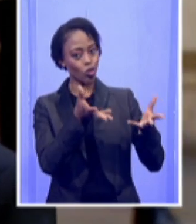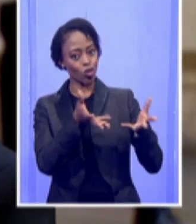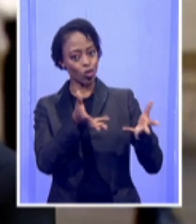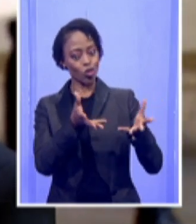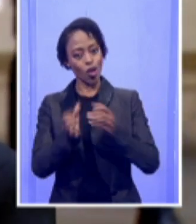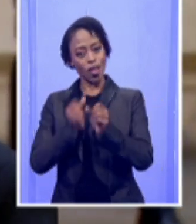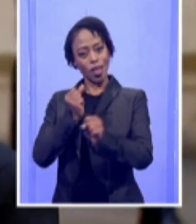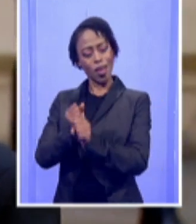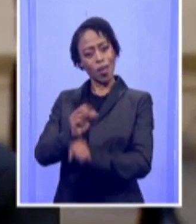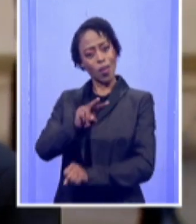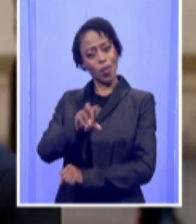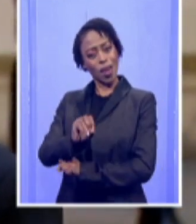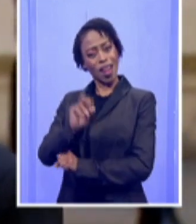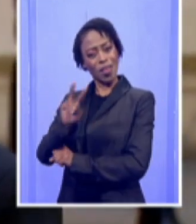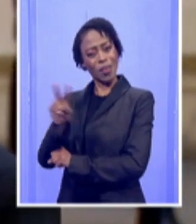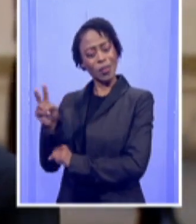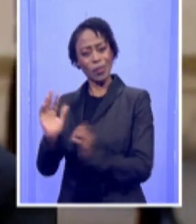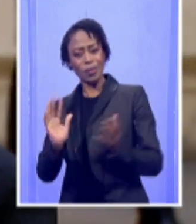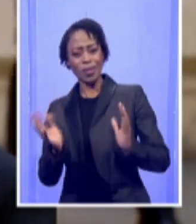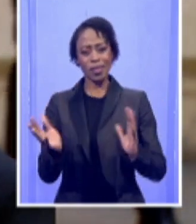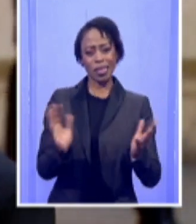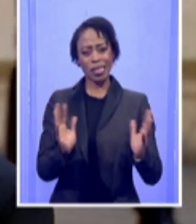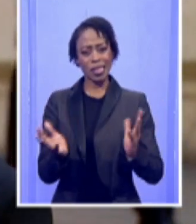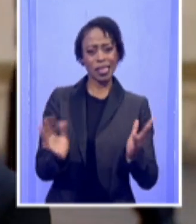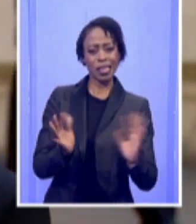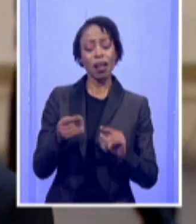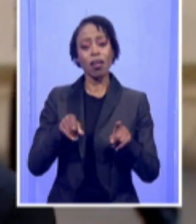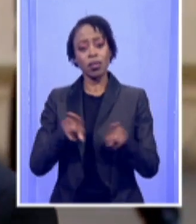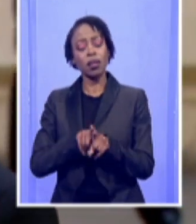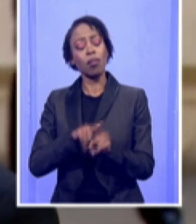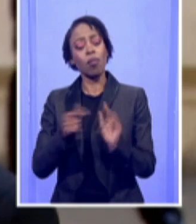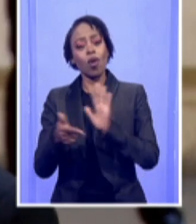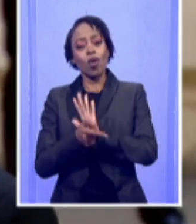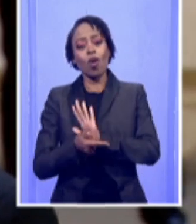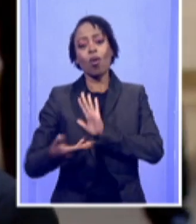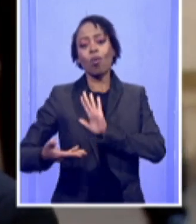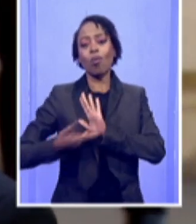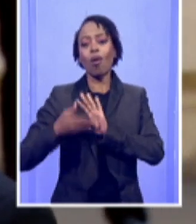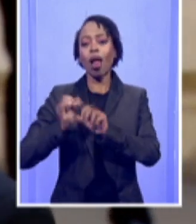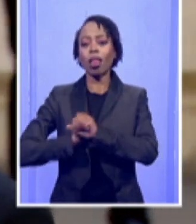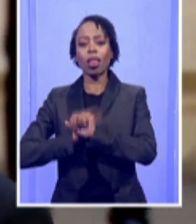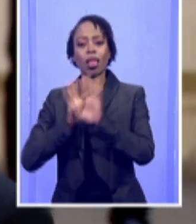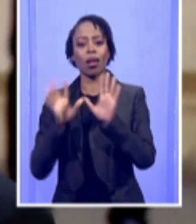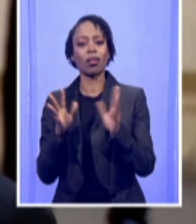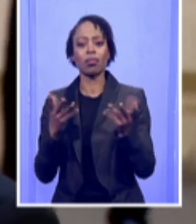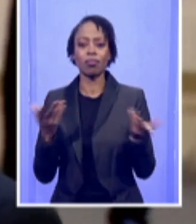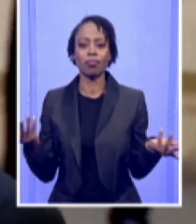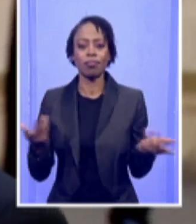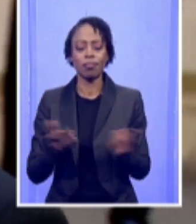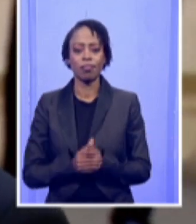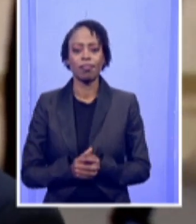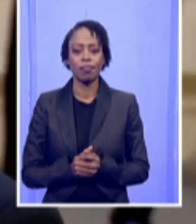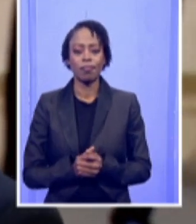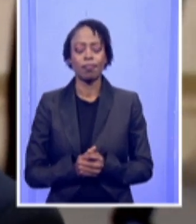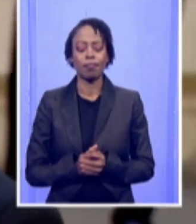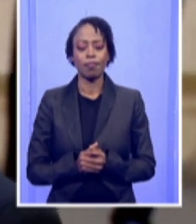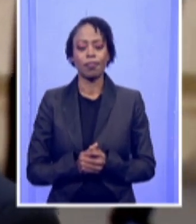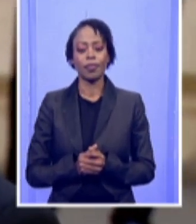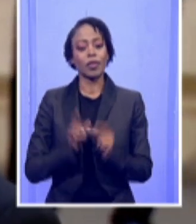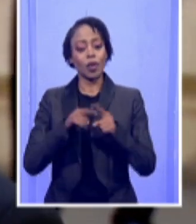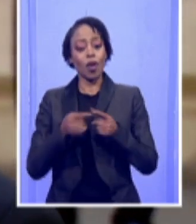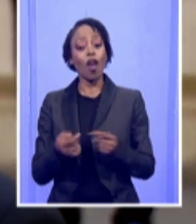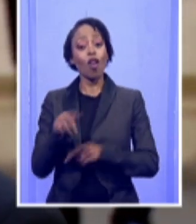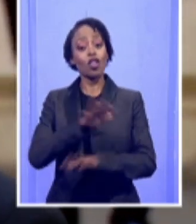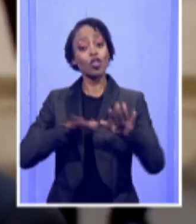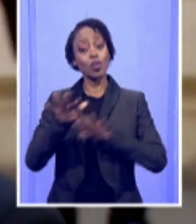the year 2022? And we have very clear laws on hate speech and what doesn't constitute hate speech. And we cannot have a